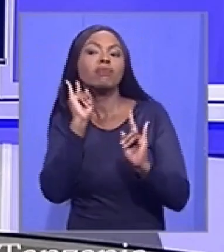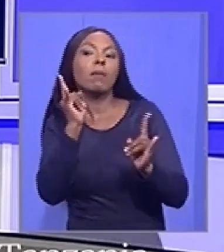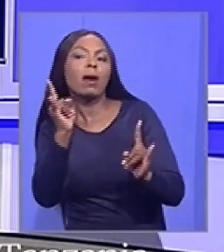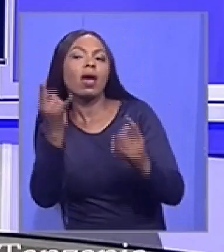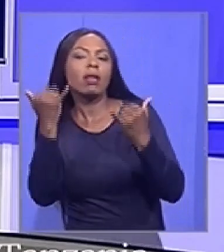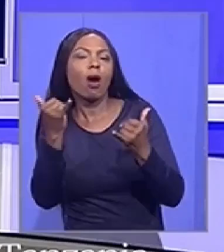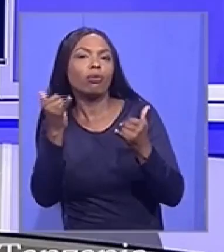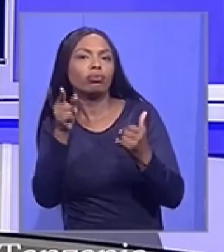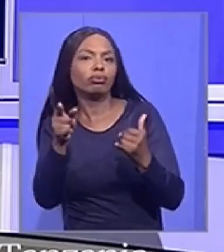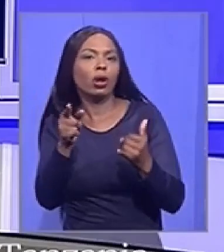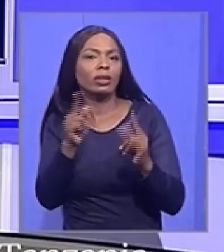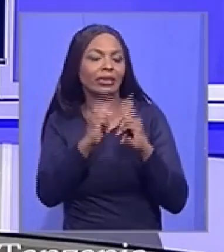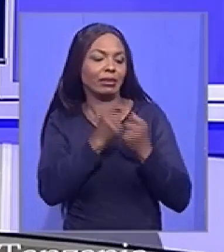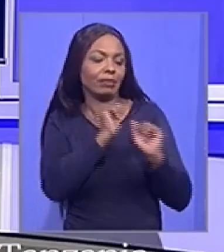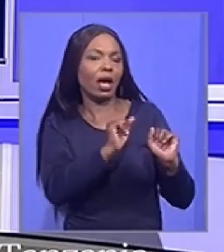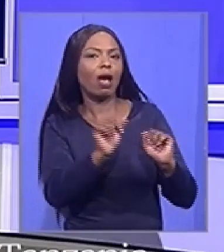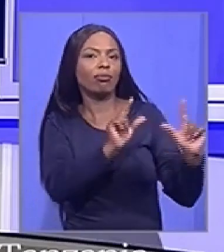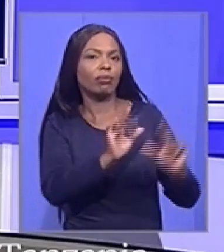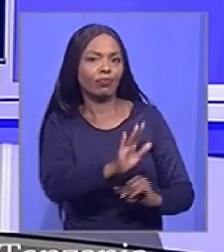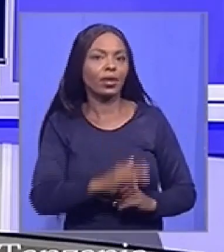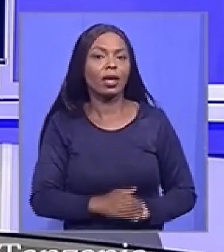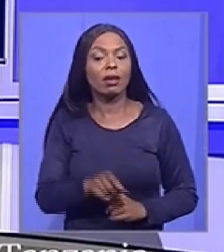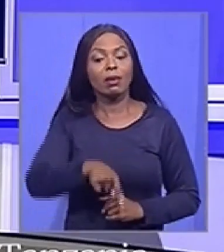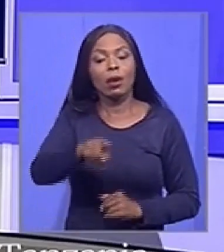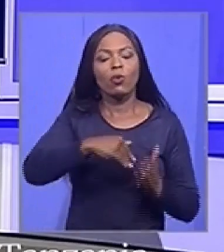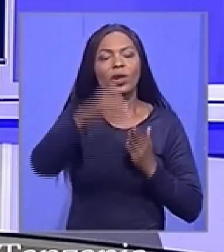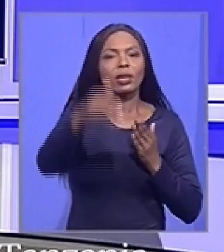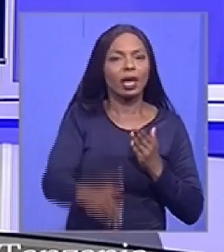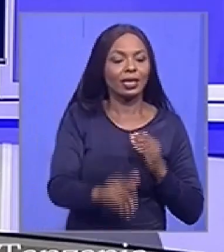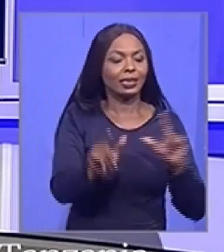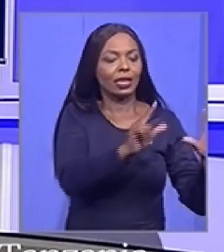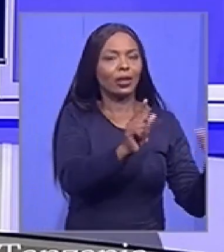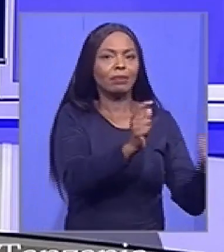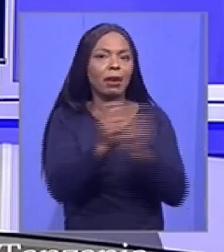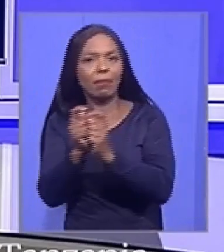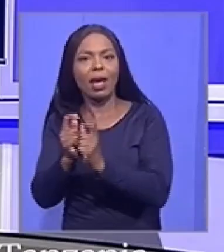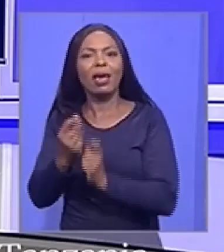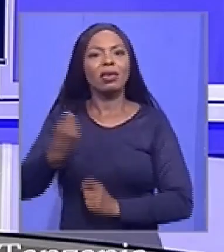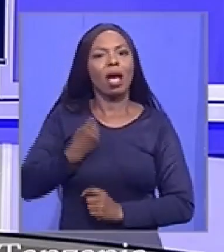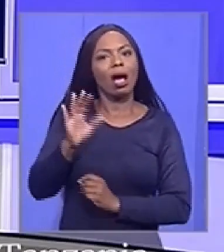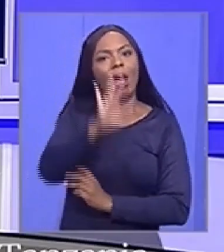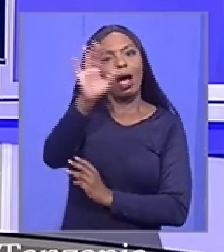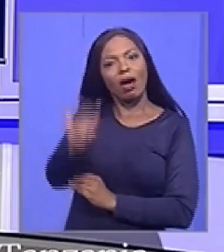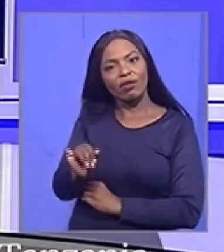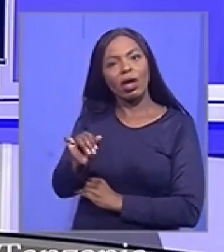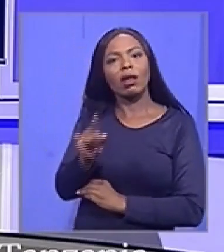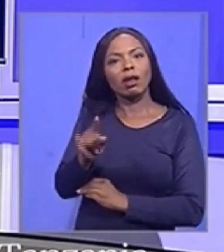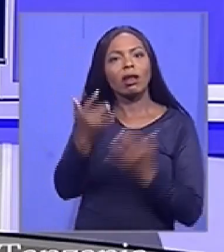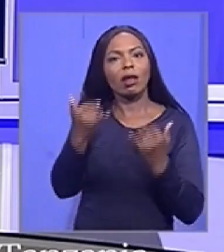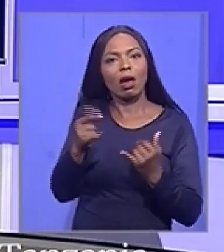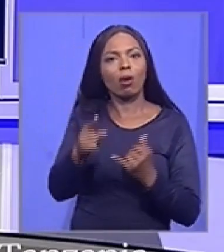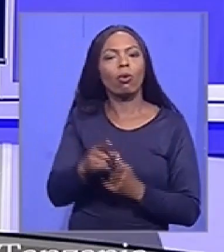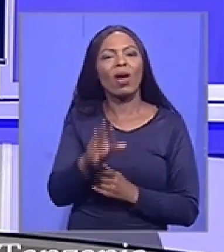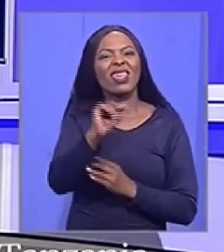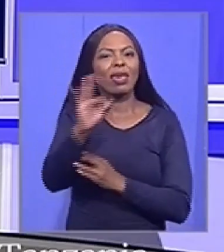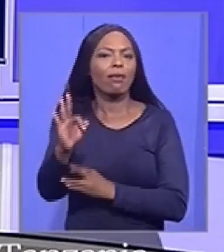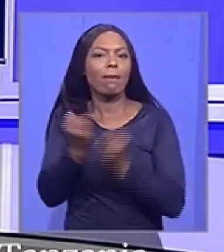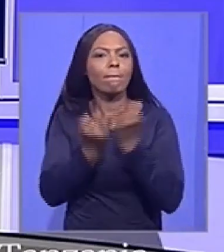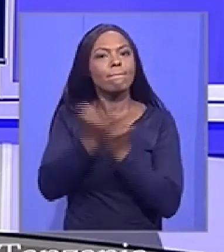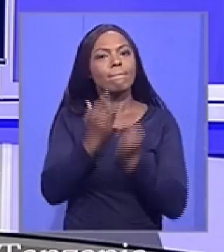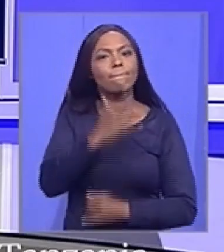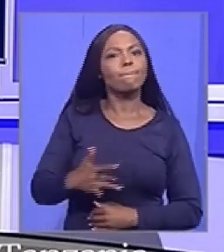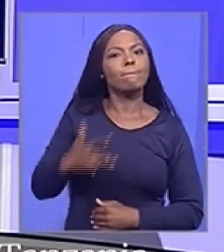setlhopha sa gagwe mo bokhutlong jwa beke. Sundowns rakana le Young Africans mo legatong la ntlha la di-quarter final tsa CAF